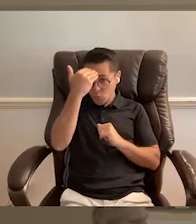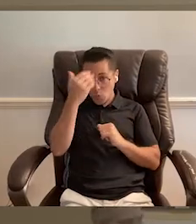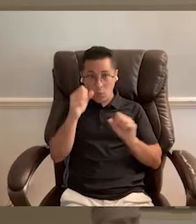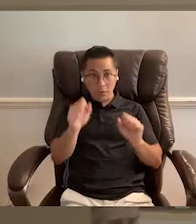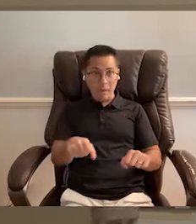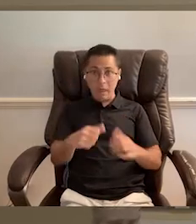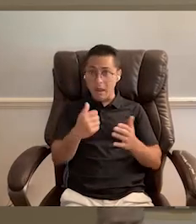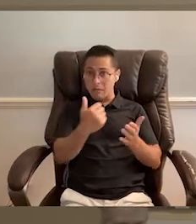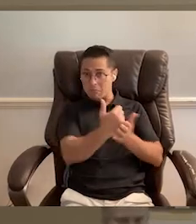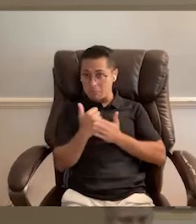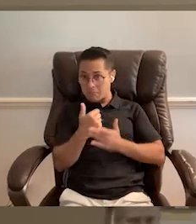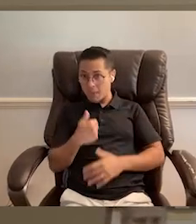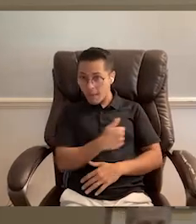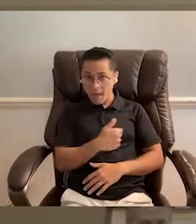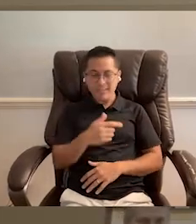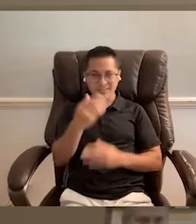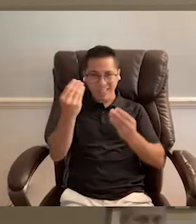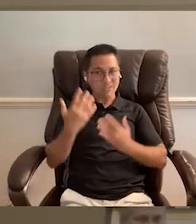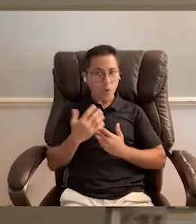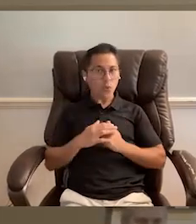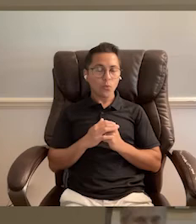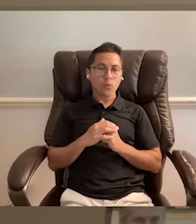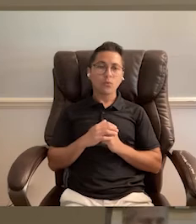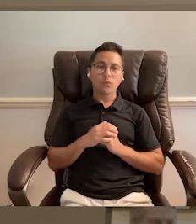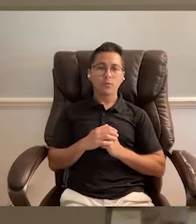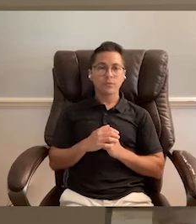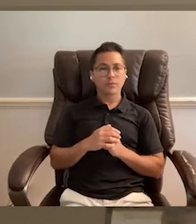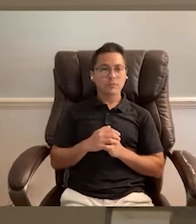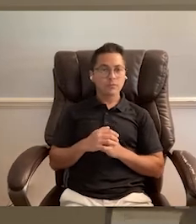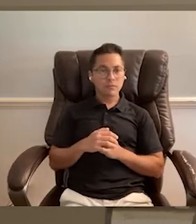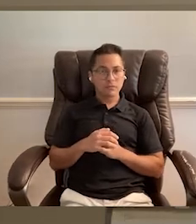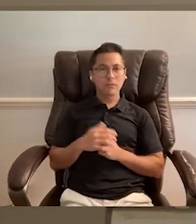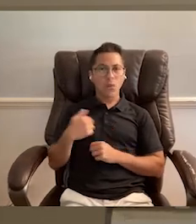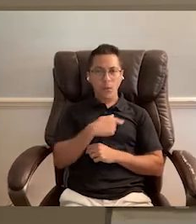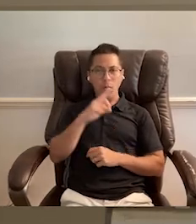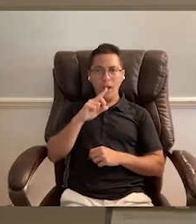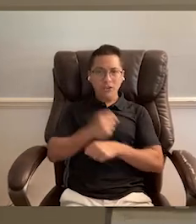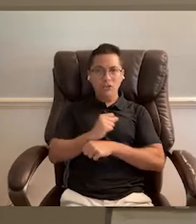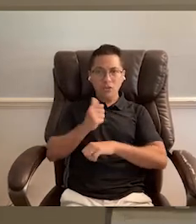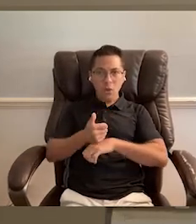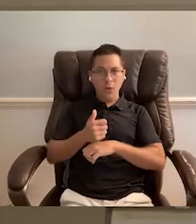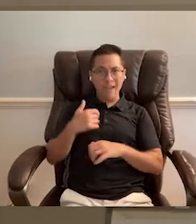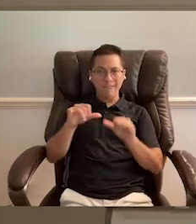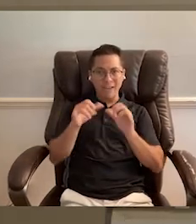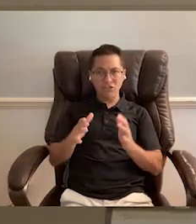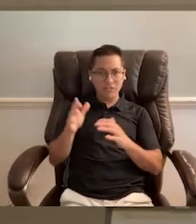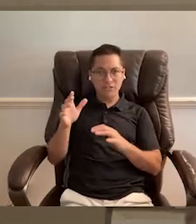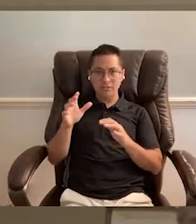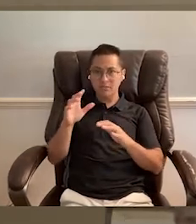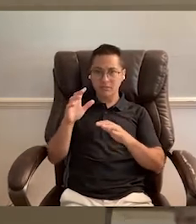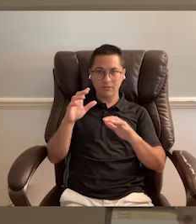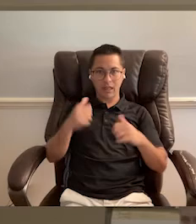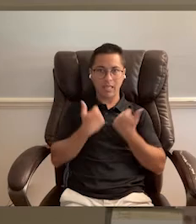it. But we're also looking at, recreation. One of the student projects that was done a couple of years